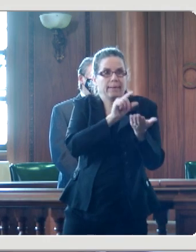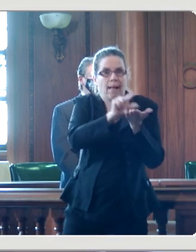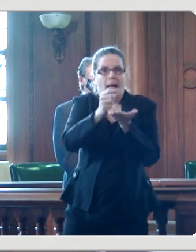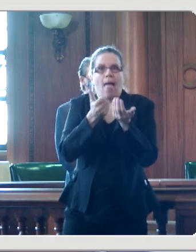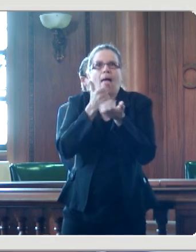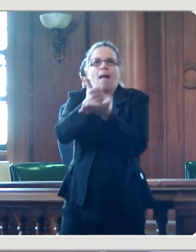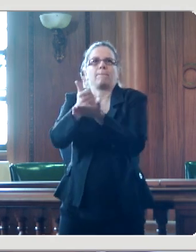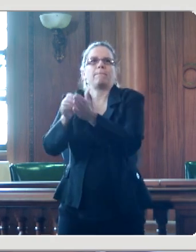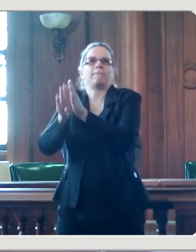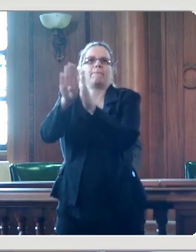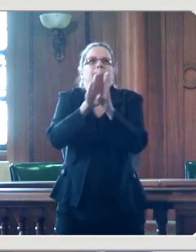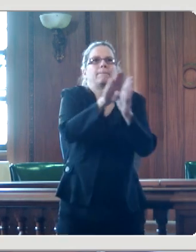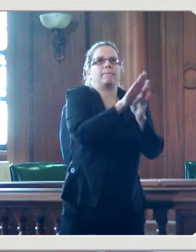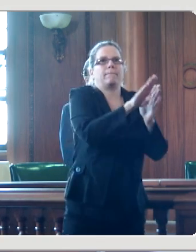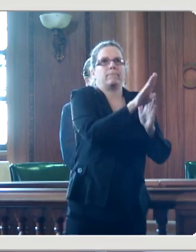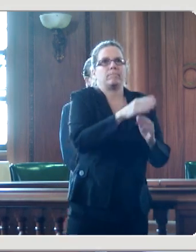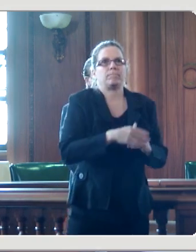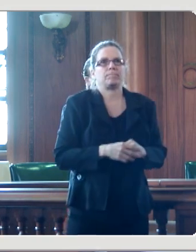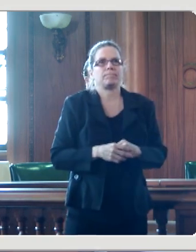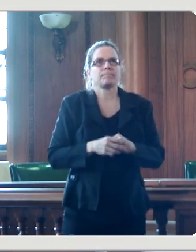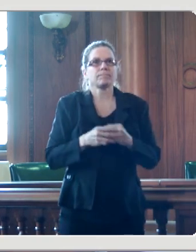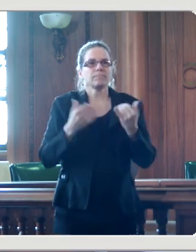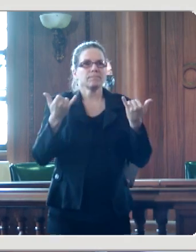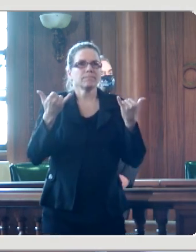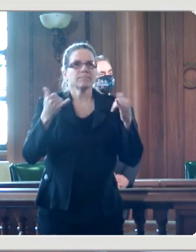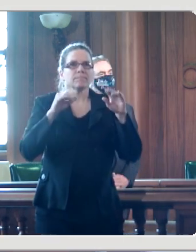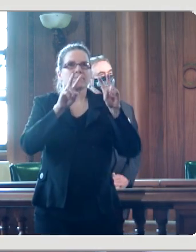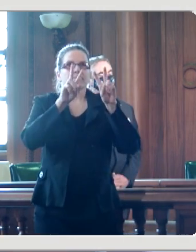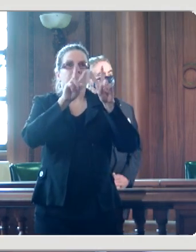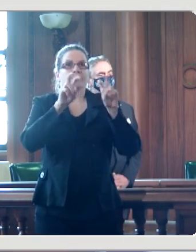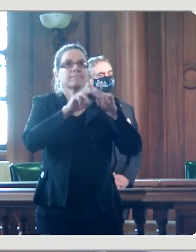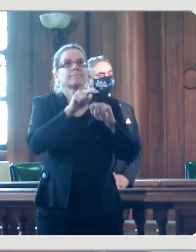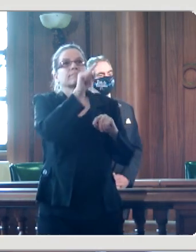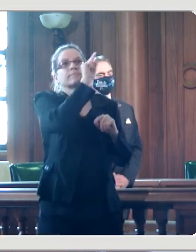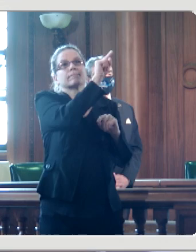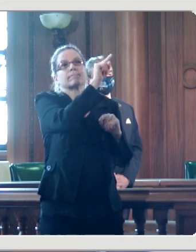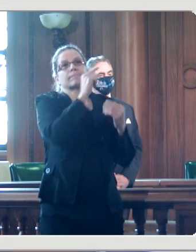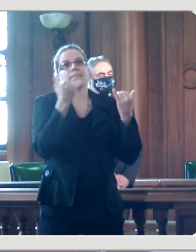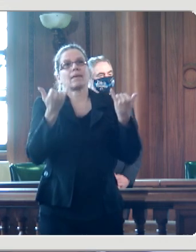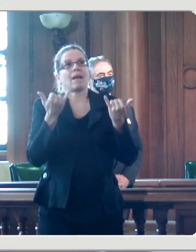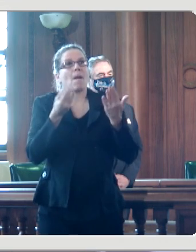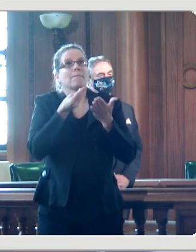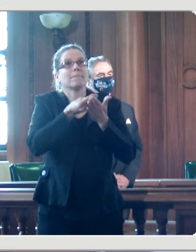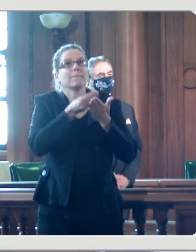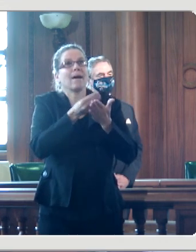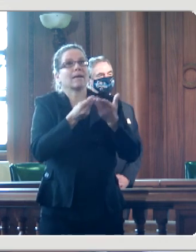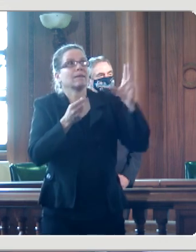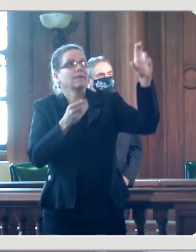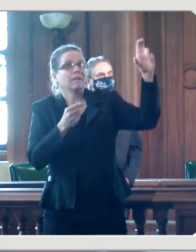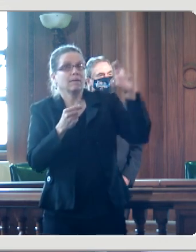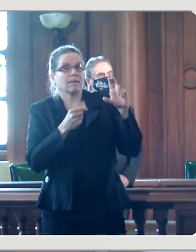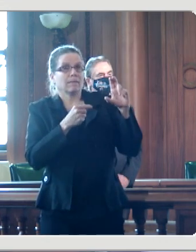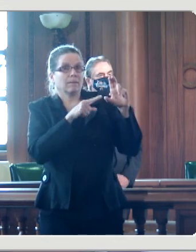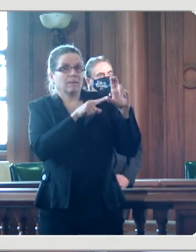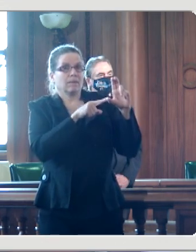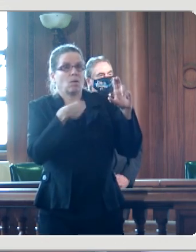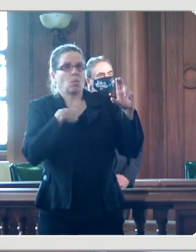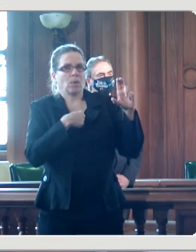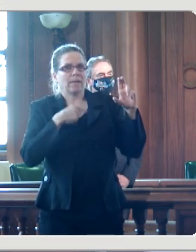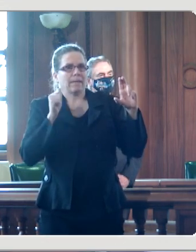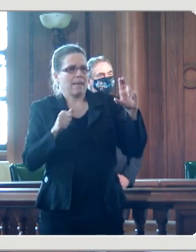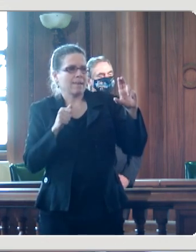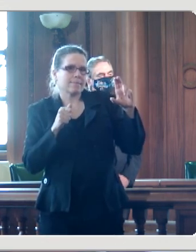going through the relief bill, looking at every opportunity that the city can take advantage of under that